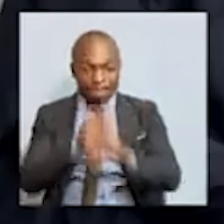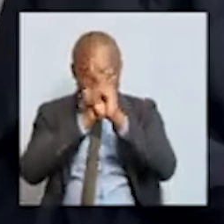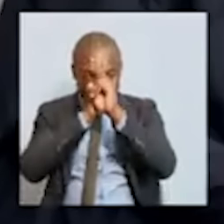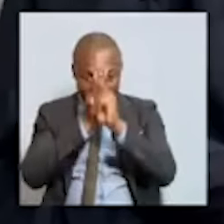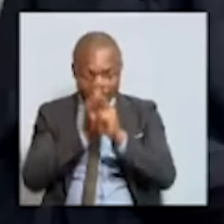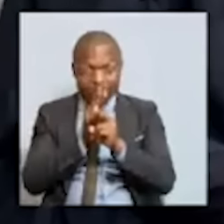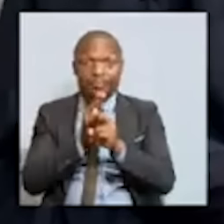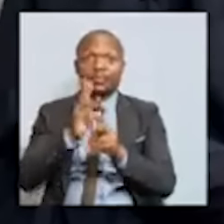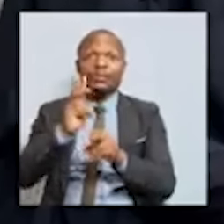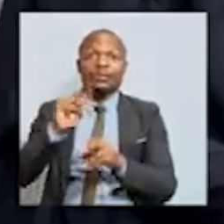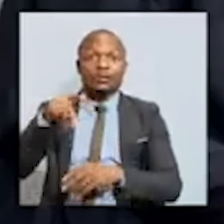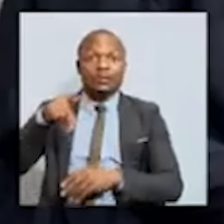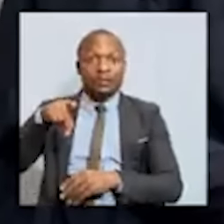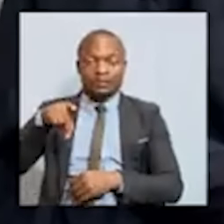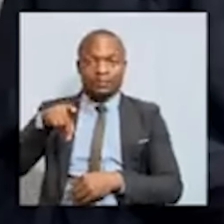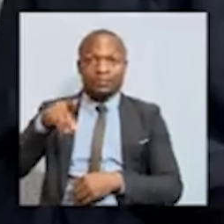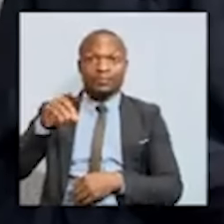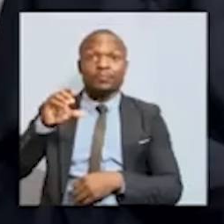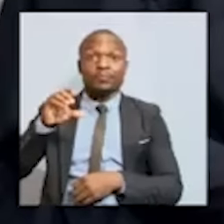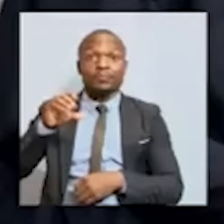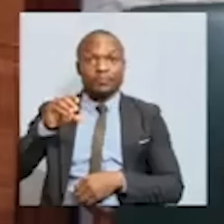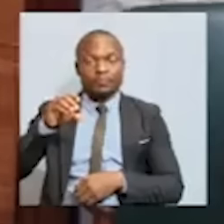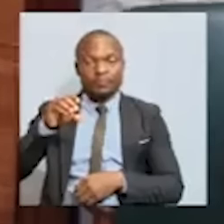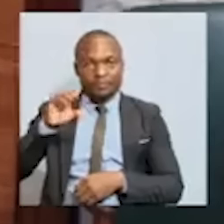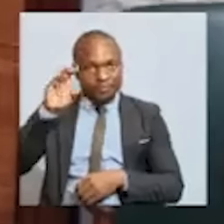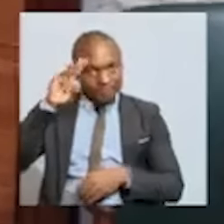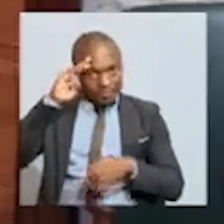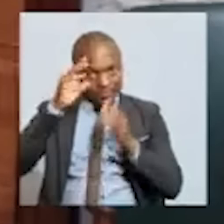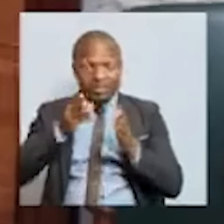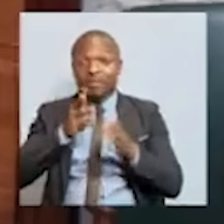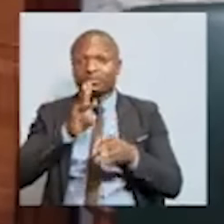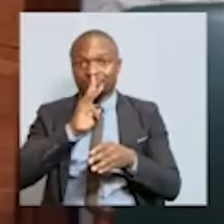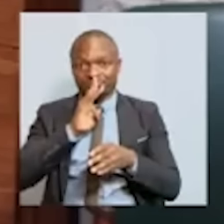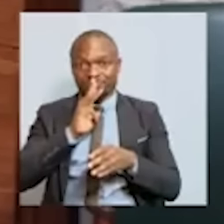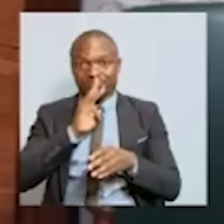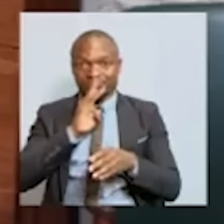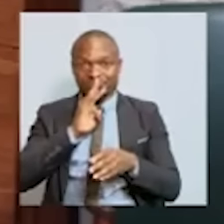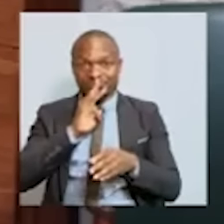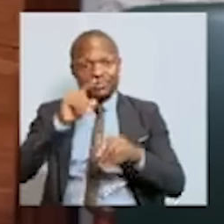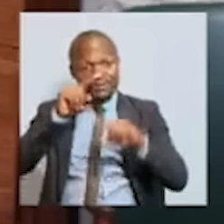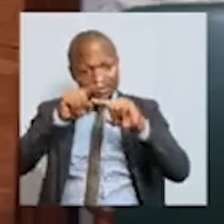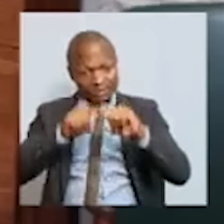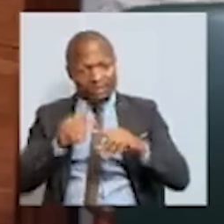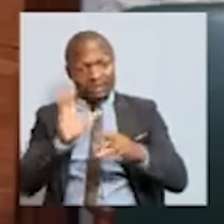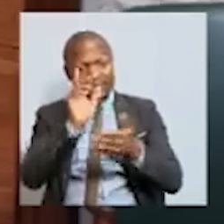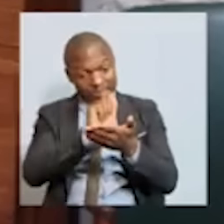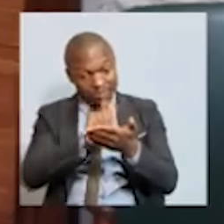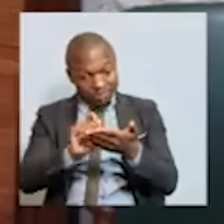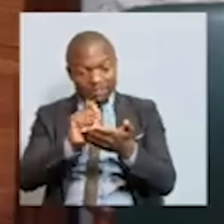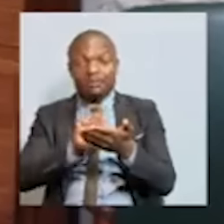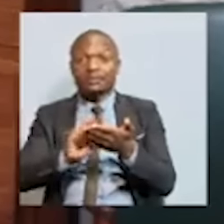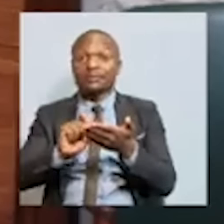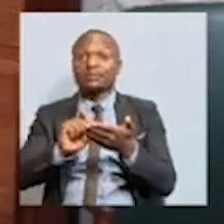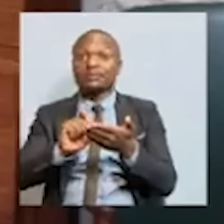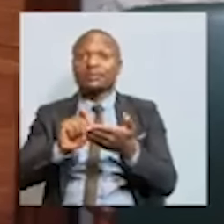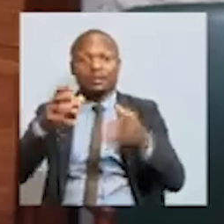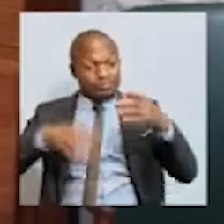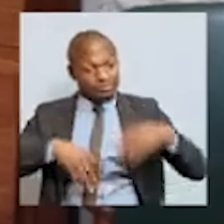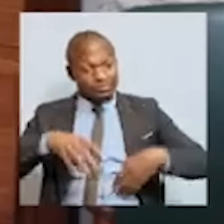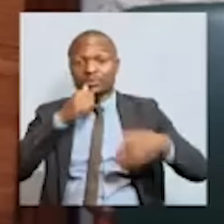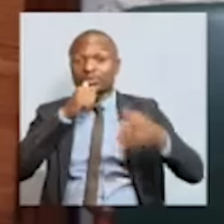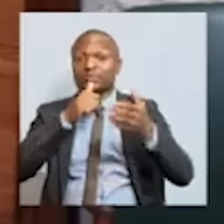Honorable M. Mposha MP. Honorable M. Mposha MP relied on his written complaint and his